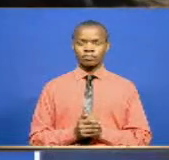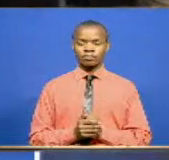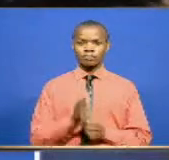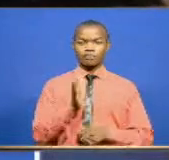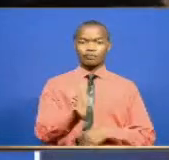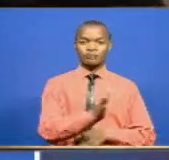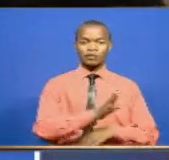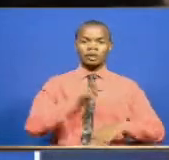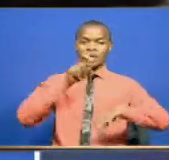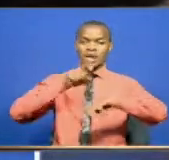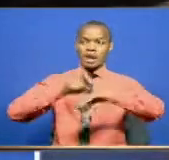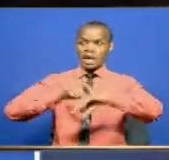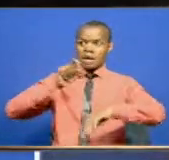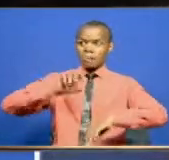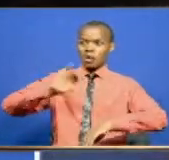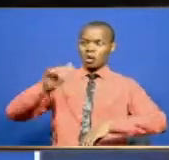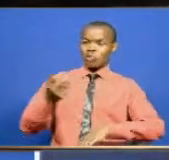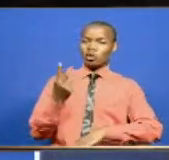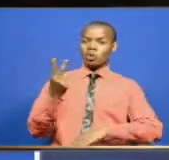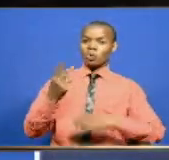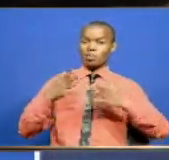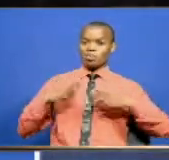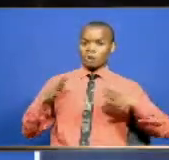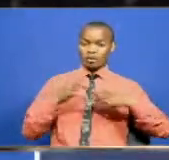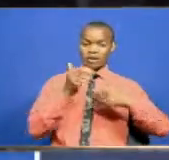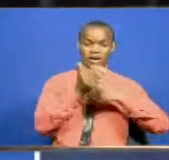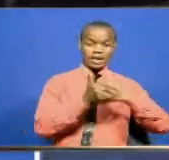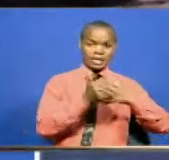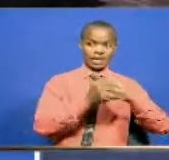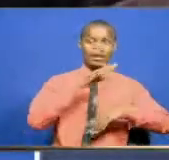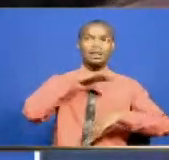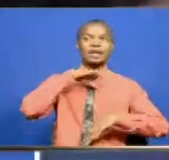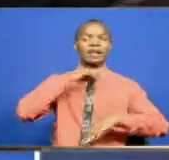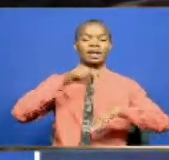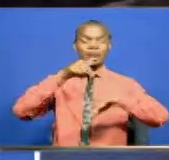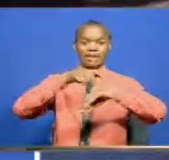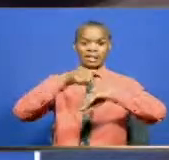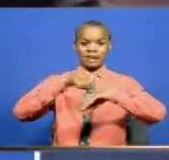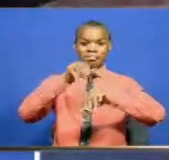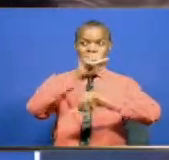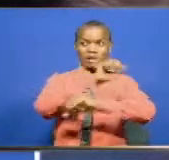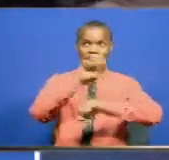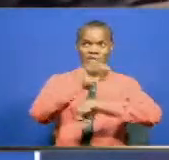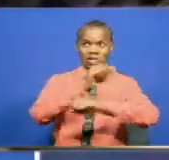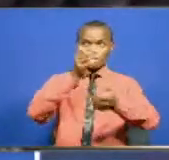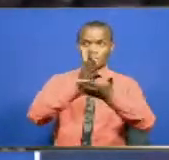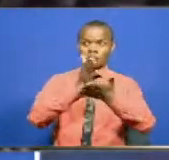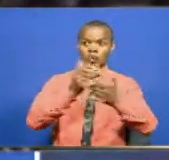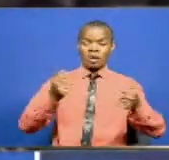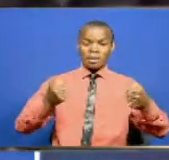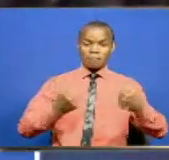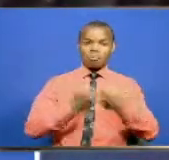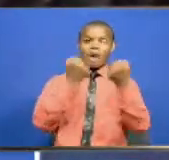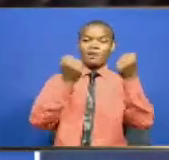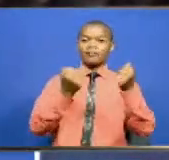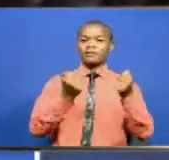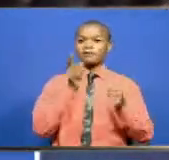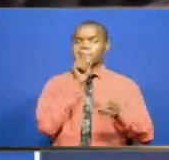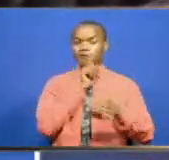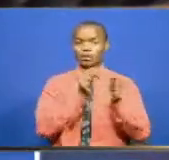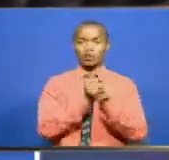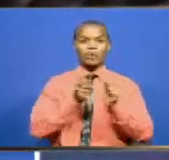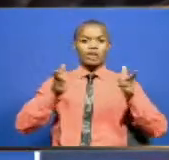Elsewhere, in Embu County, two people escaped death by a whisker after their car was reduced to a wreckage by a counter truck along